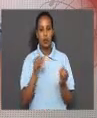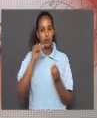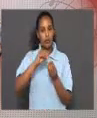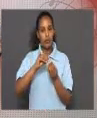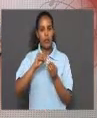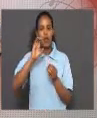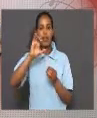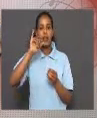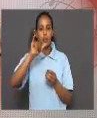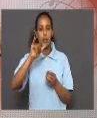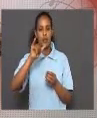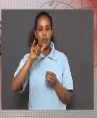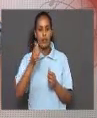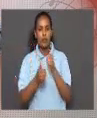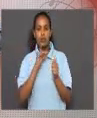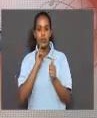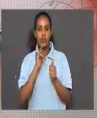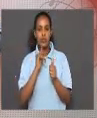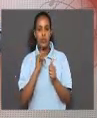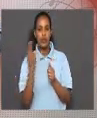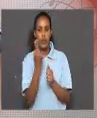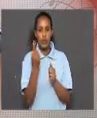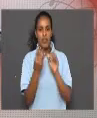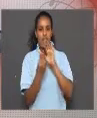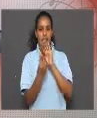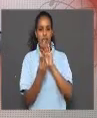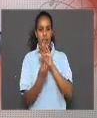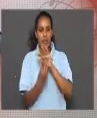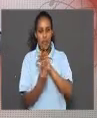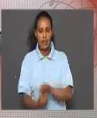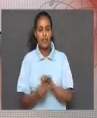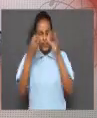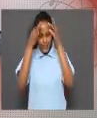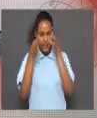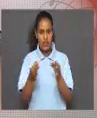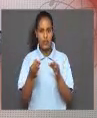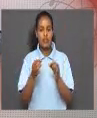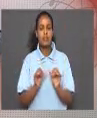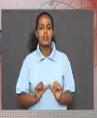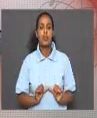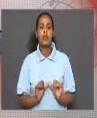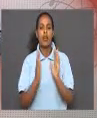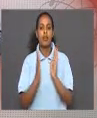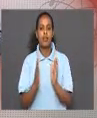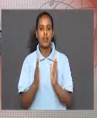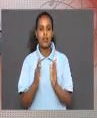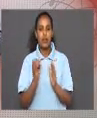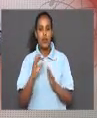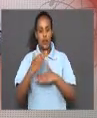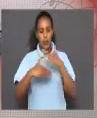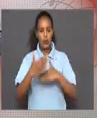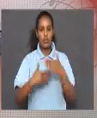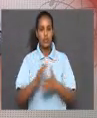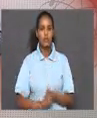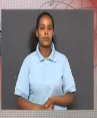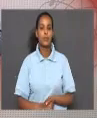learned about entropy, which is an important factor in determining the spontaneity of a